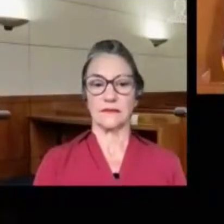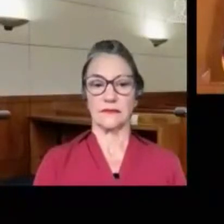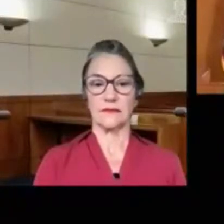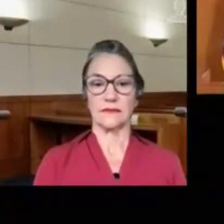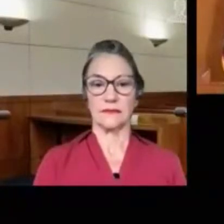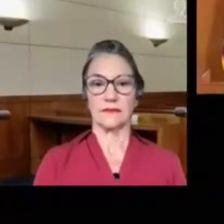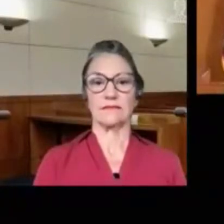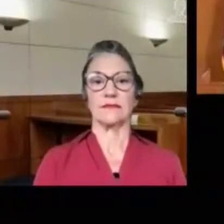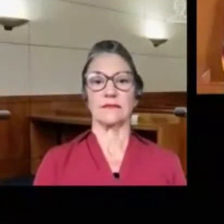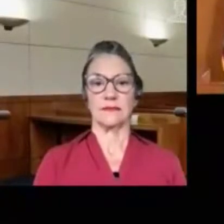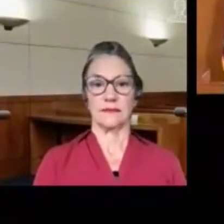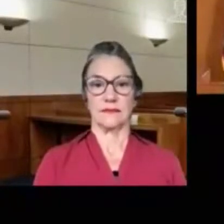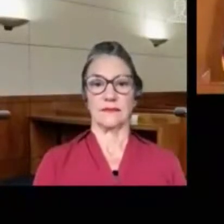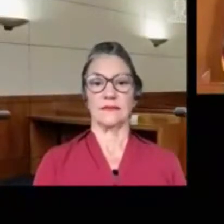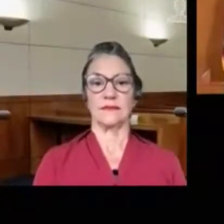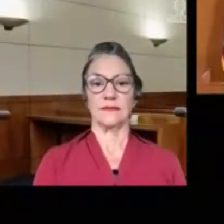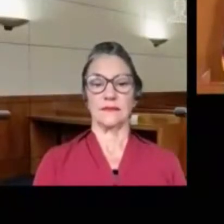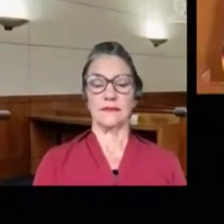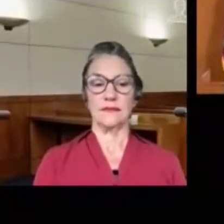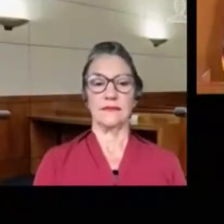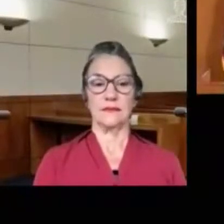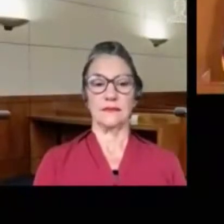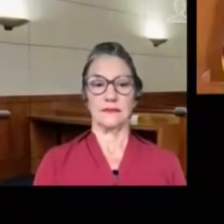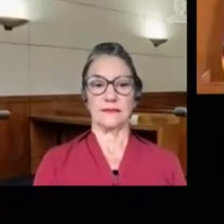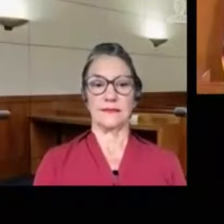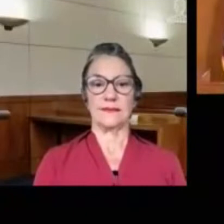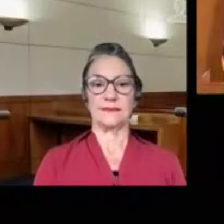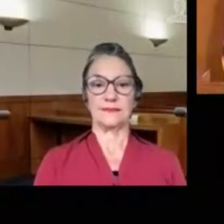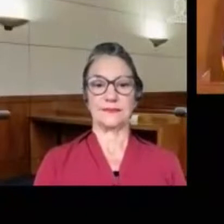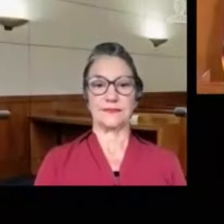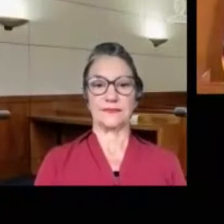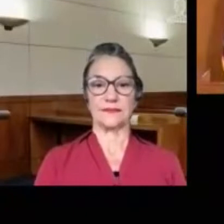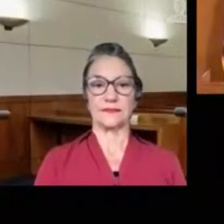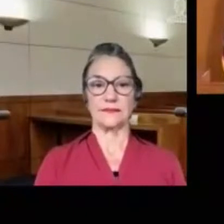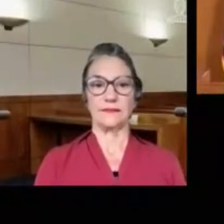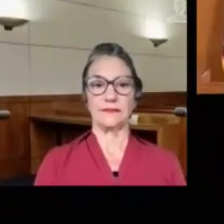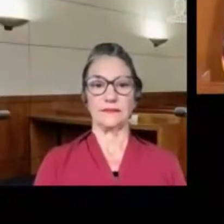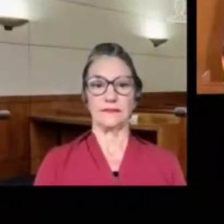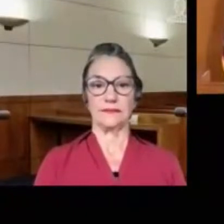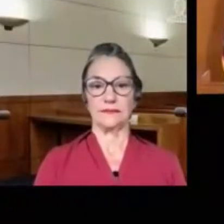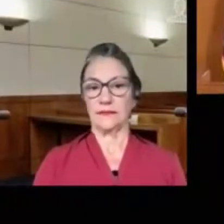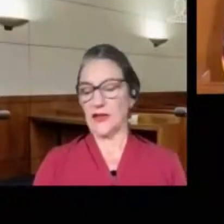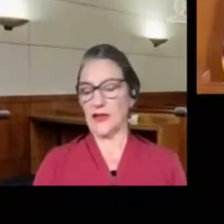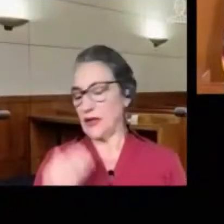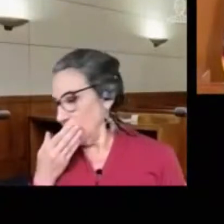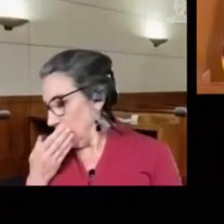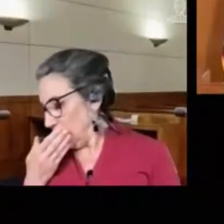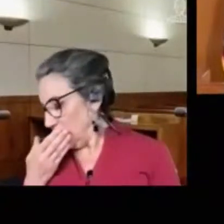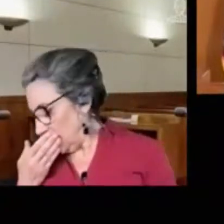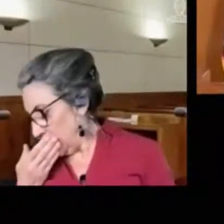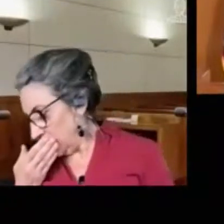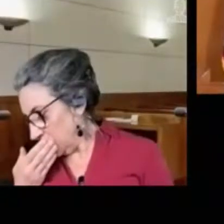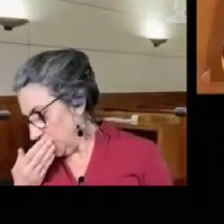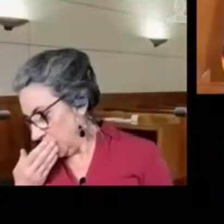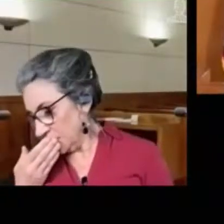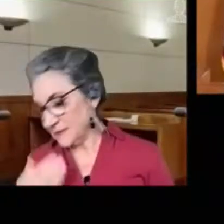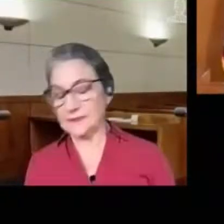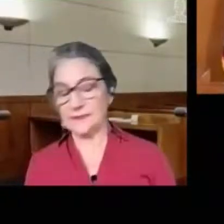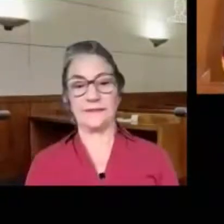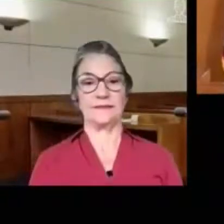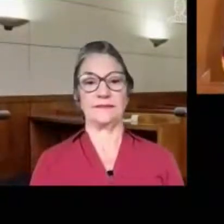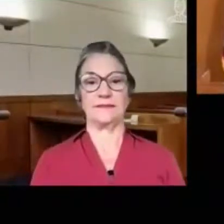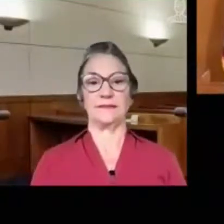their personal lives and protect their own personal data thank you and also isn't it better